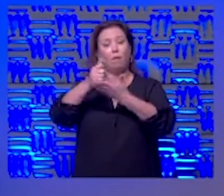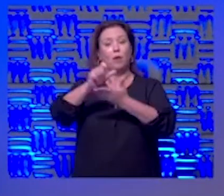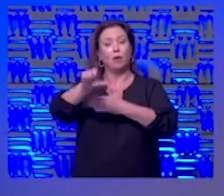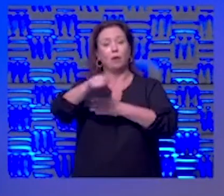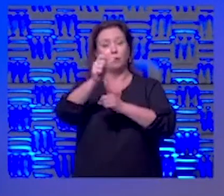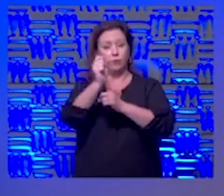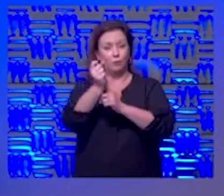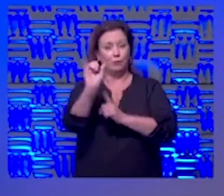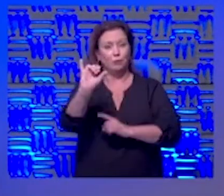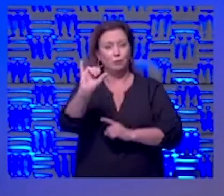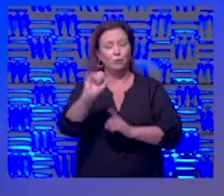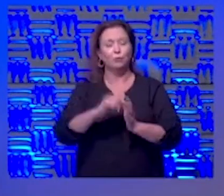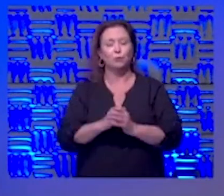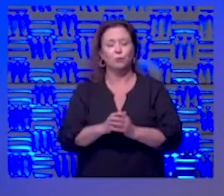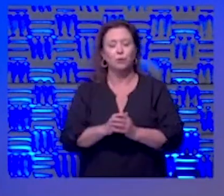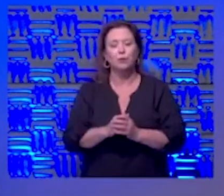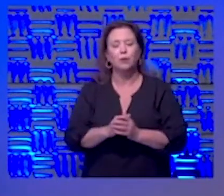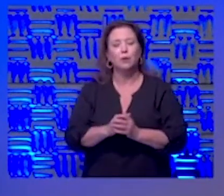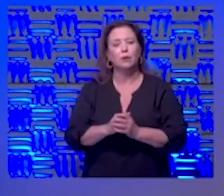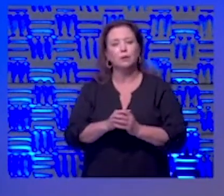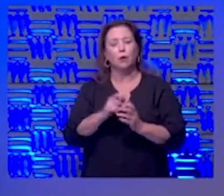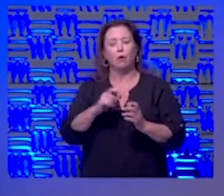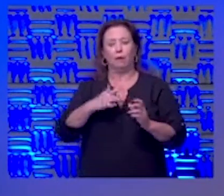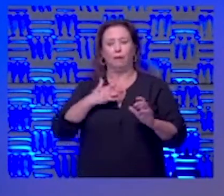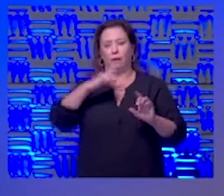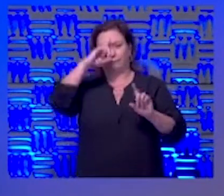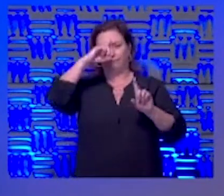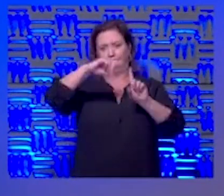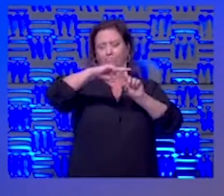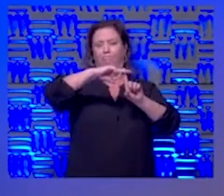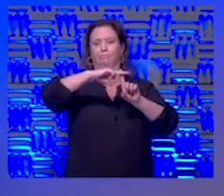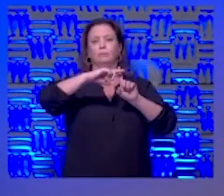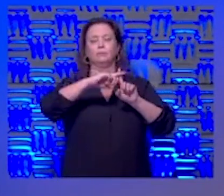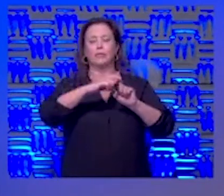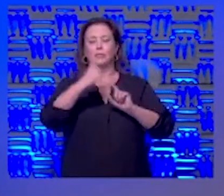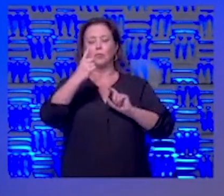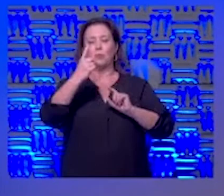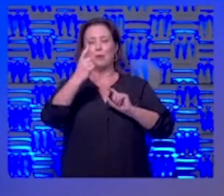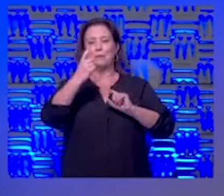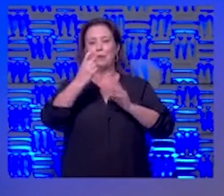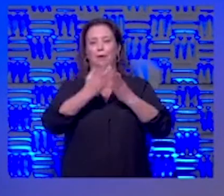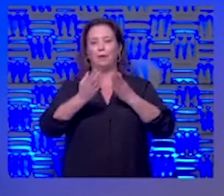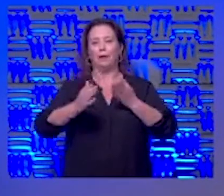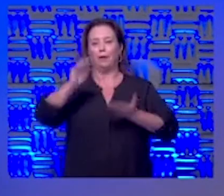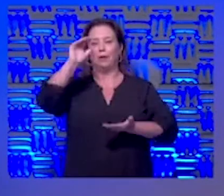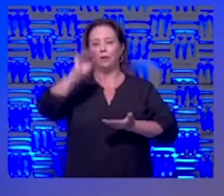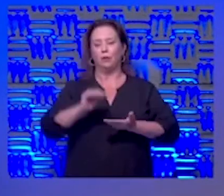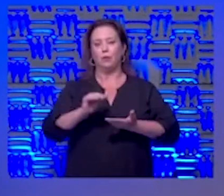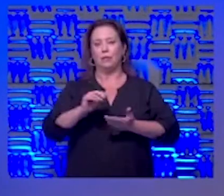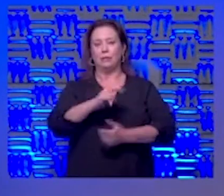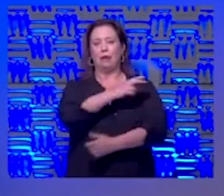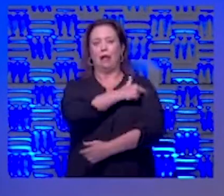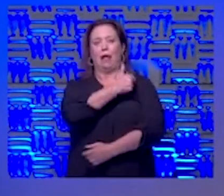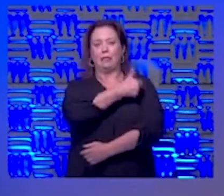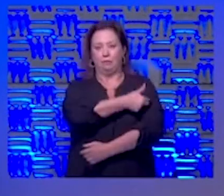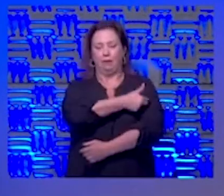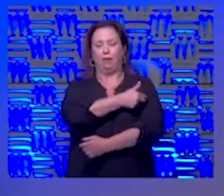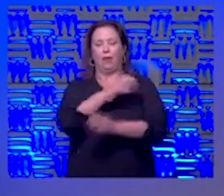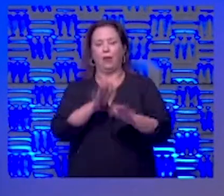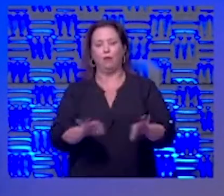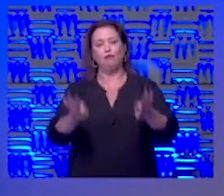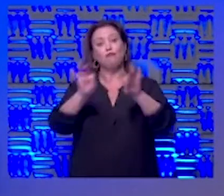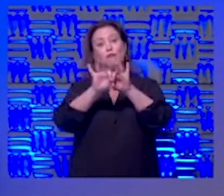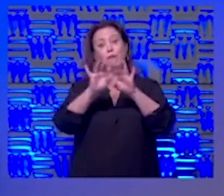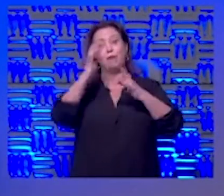situations as well. So I'm certainly optimistic that this will be one more thing that we can use to help decrease hospitalizations, critical illness, and